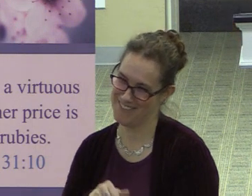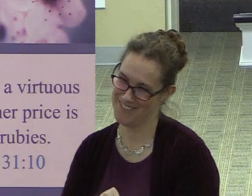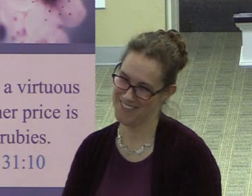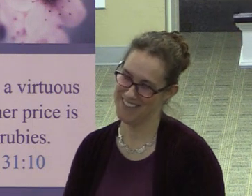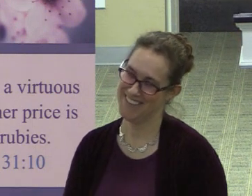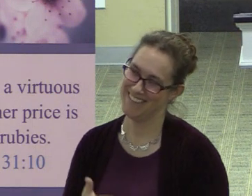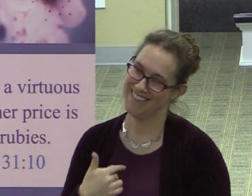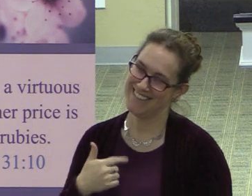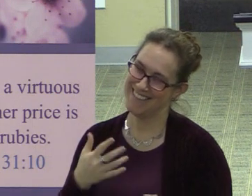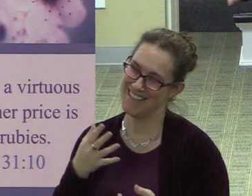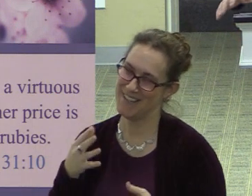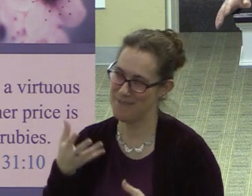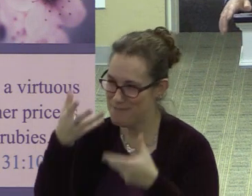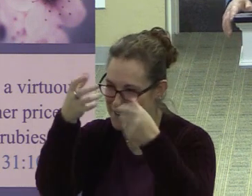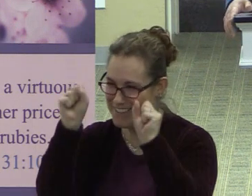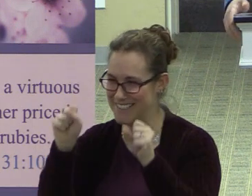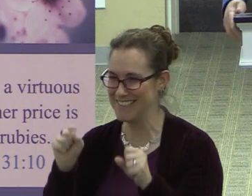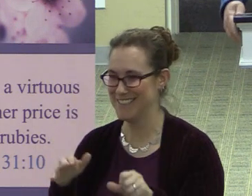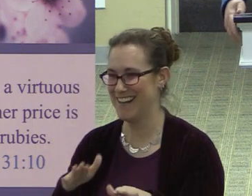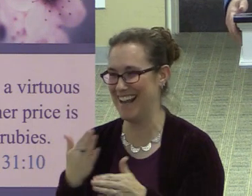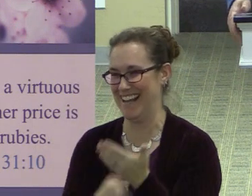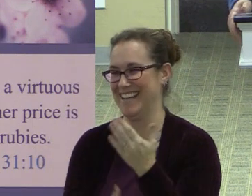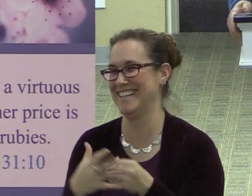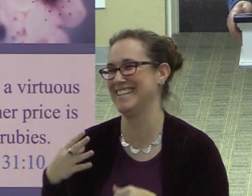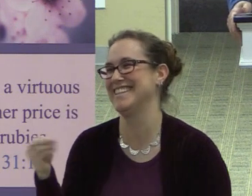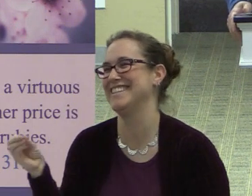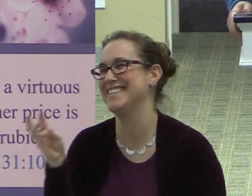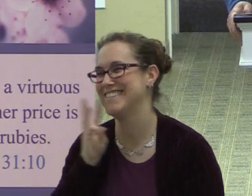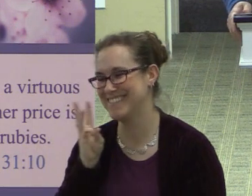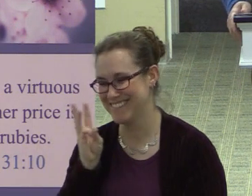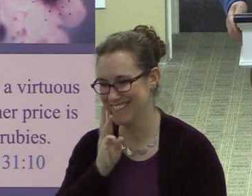Moses, get your hands out of the water!